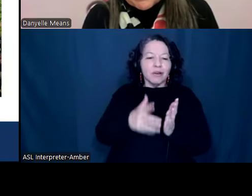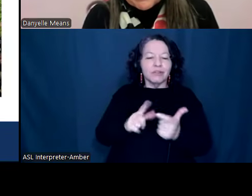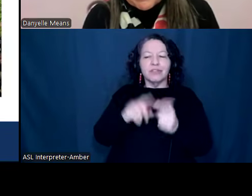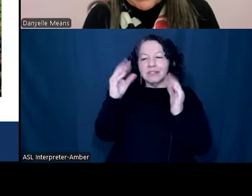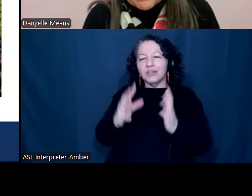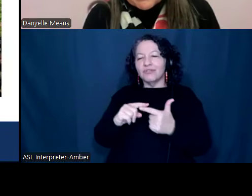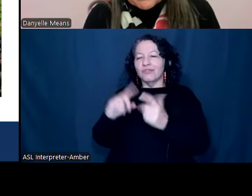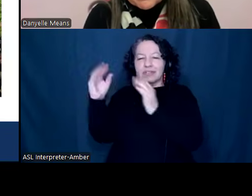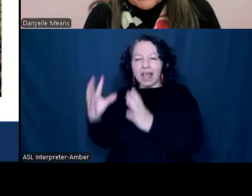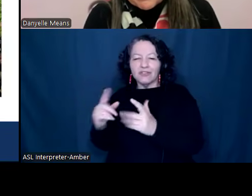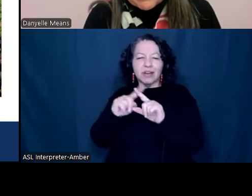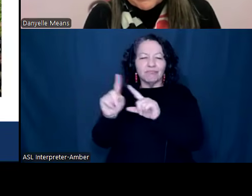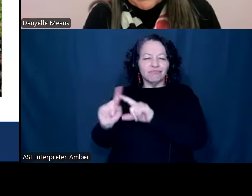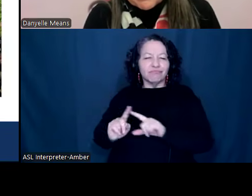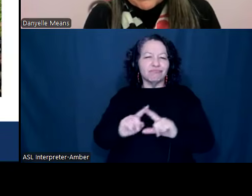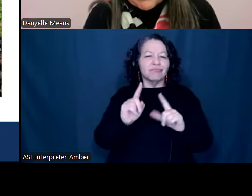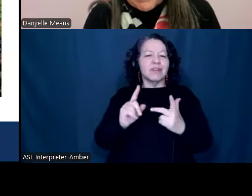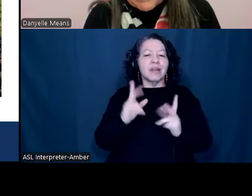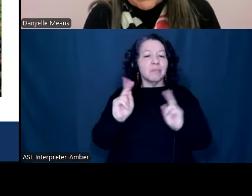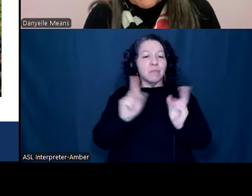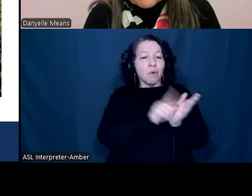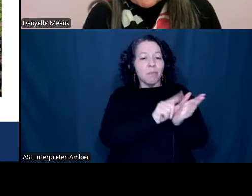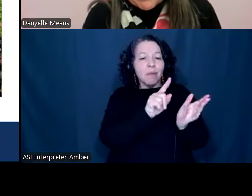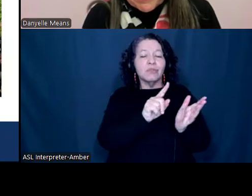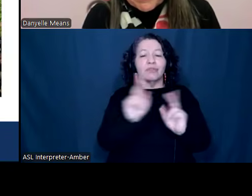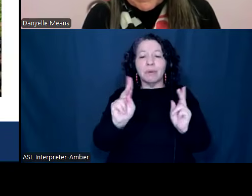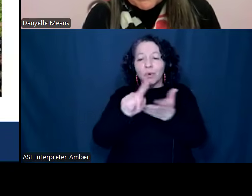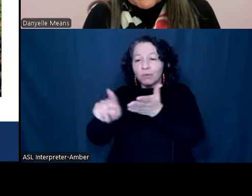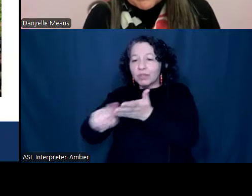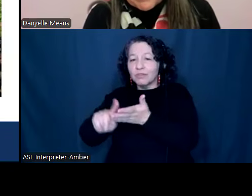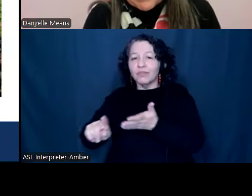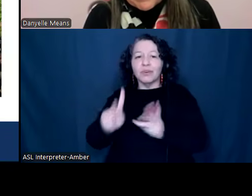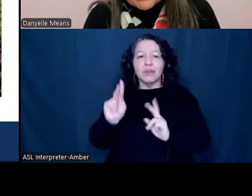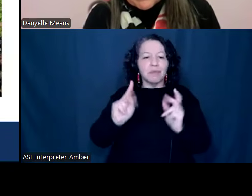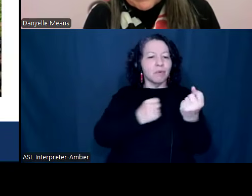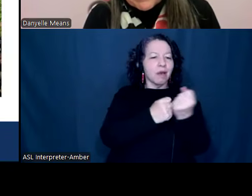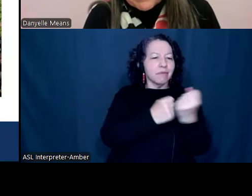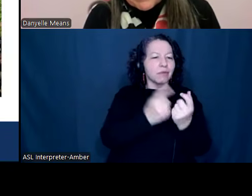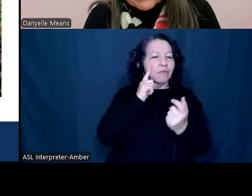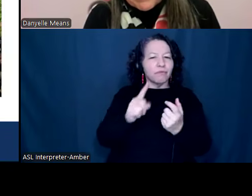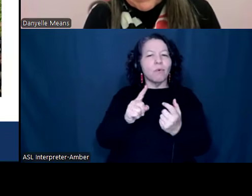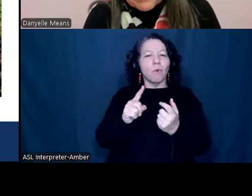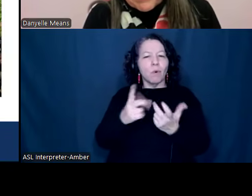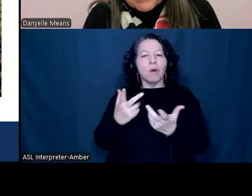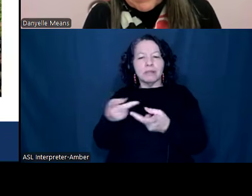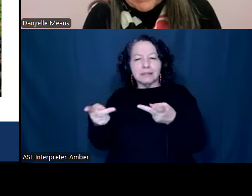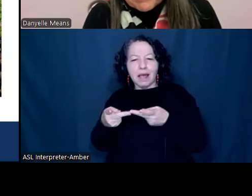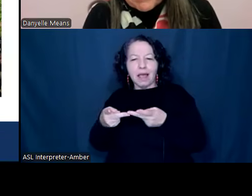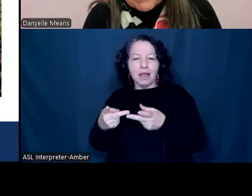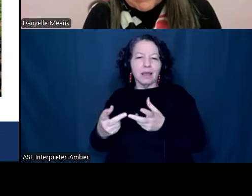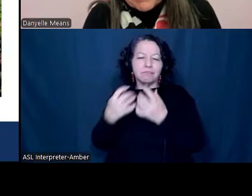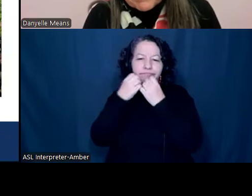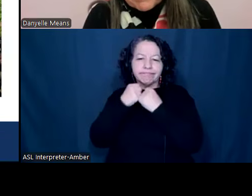educators, people who publish, people who research, and advocates who work for site preservation.